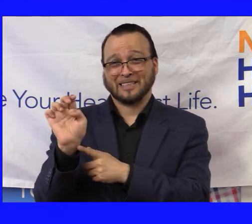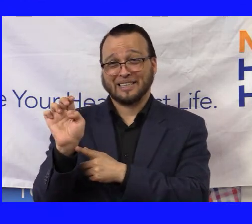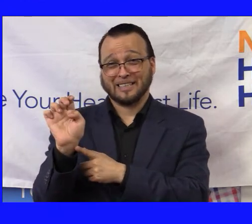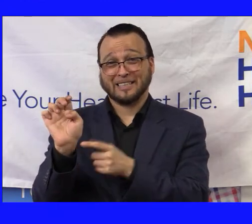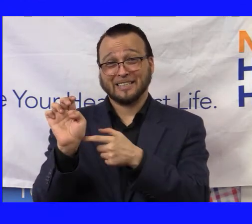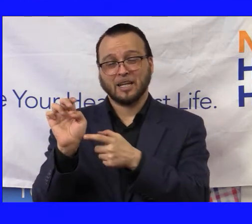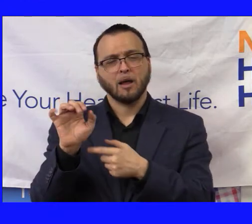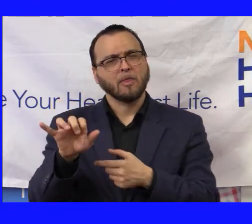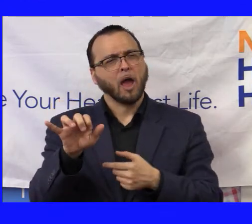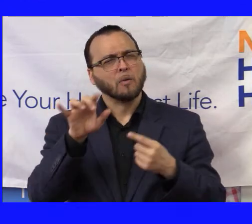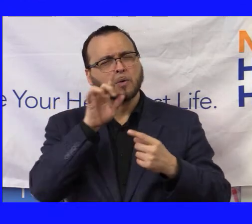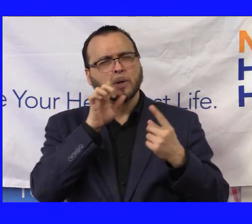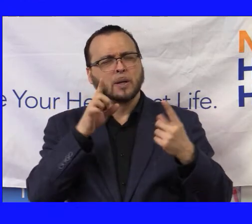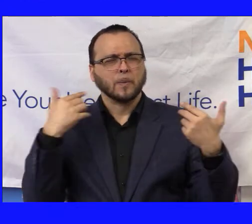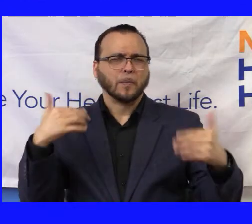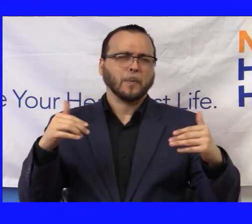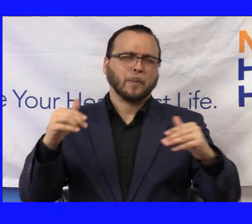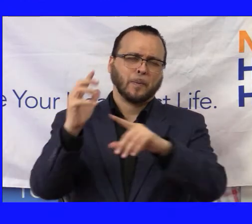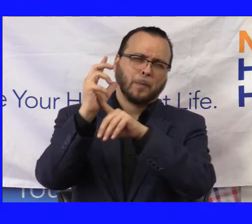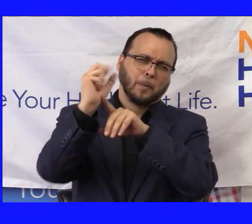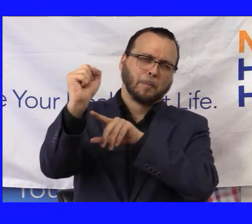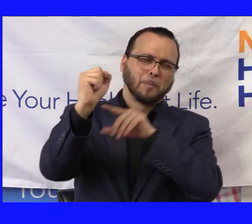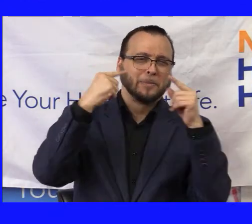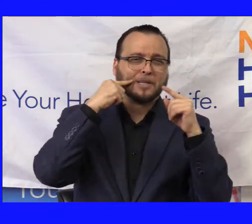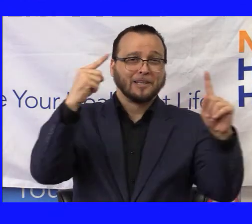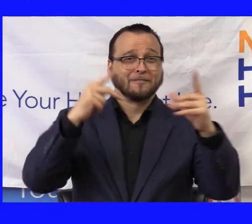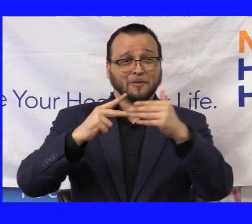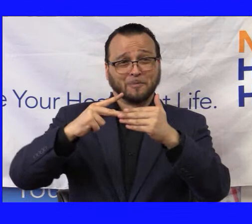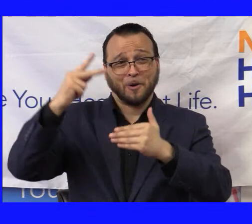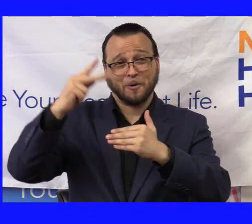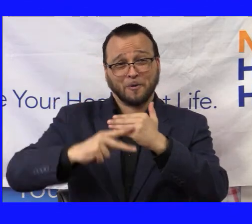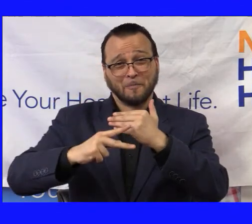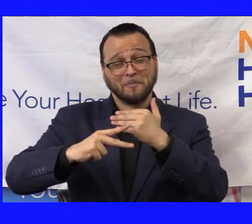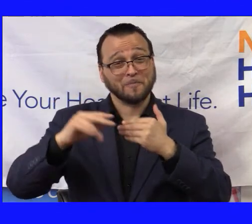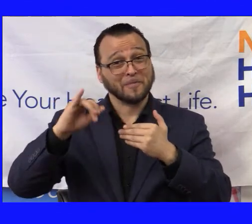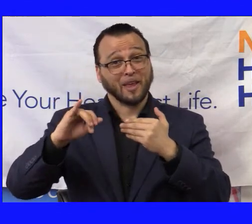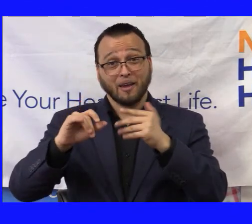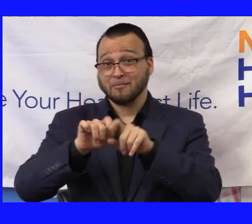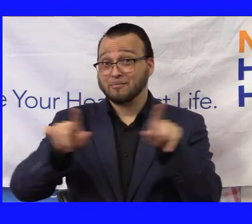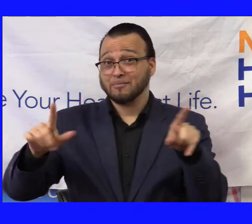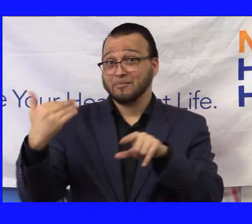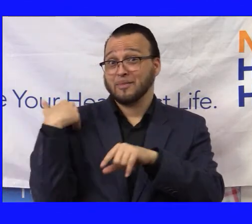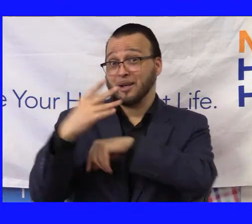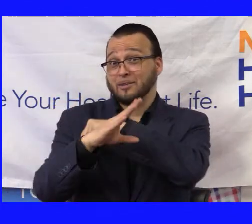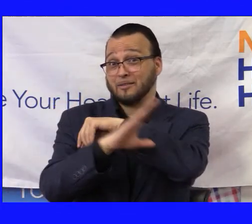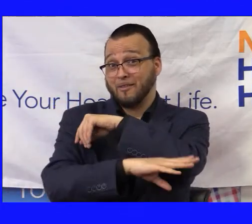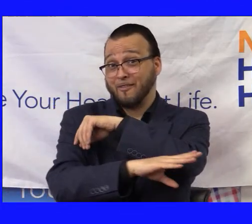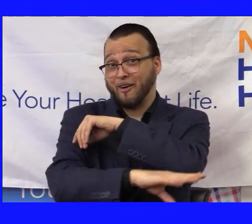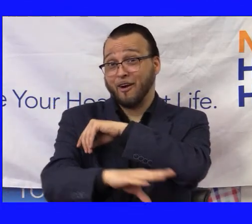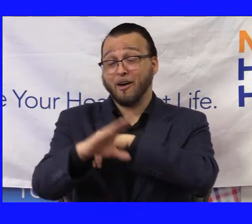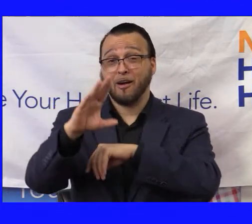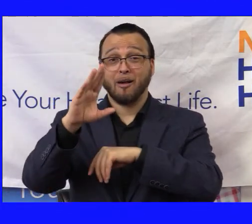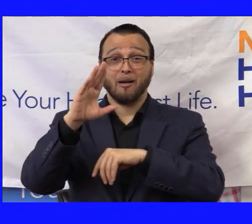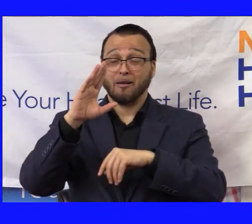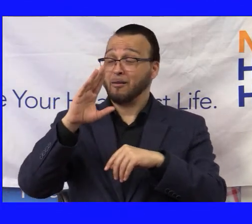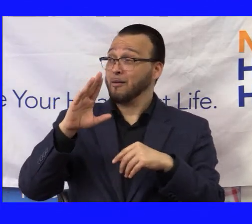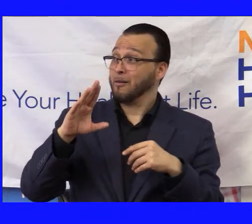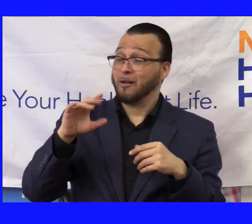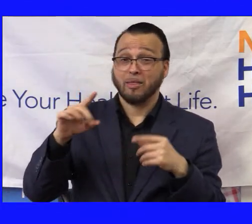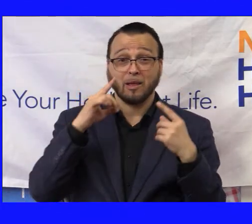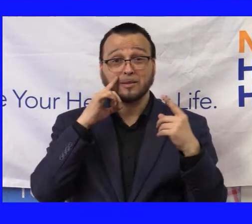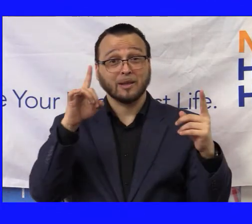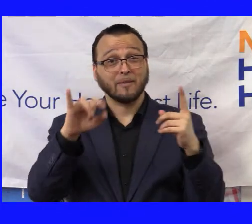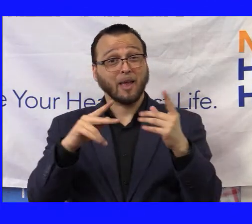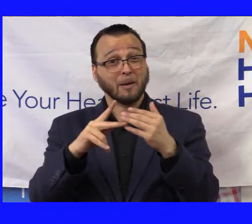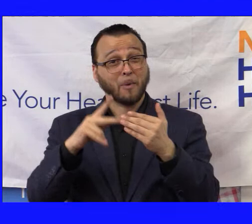successful program, launched last fall, is actually completing formally this month. And the success of